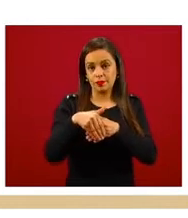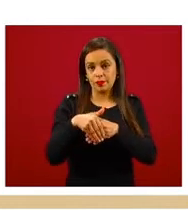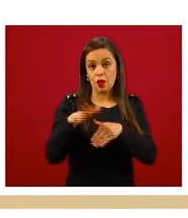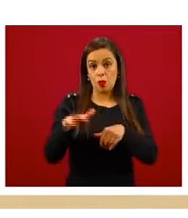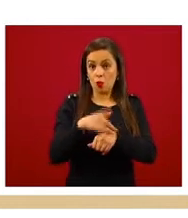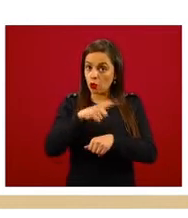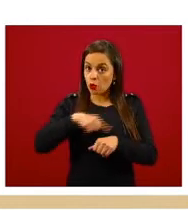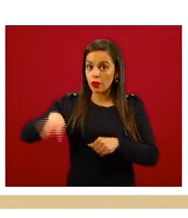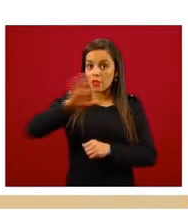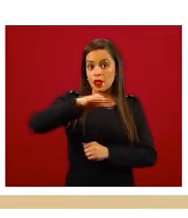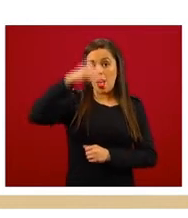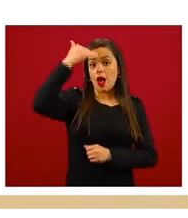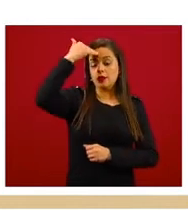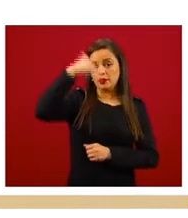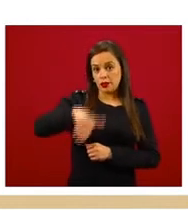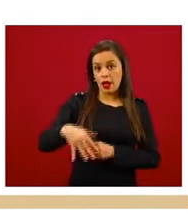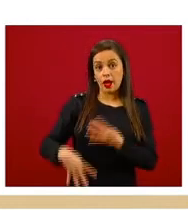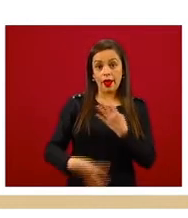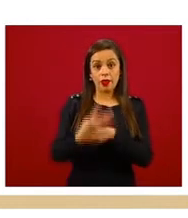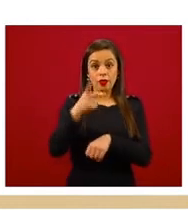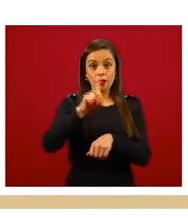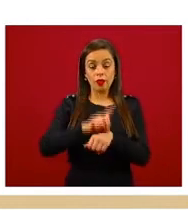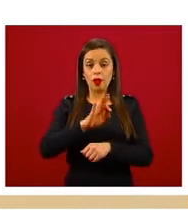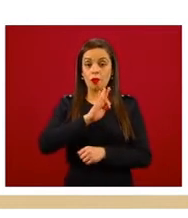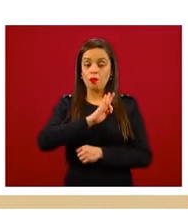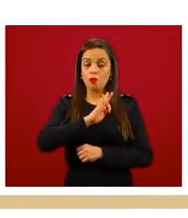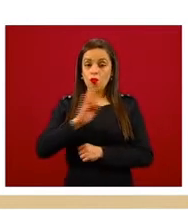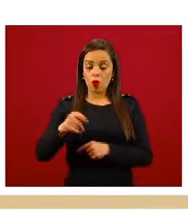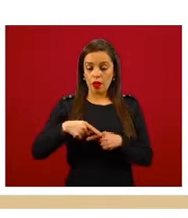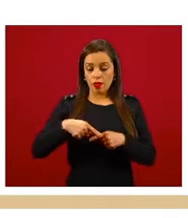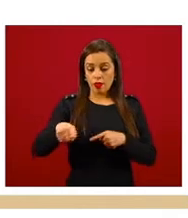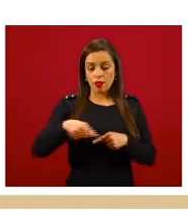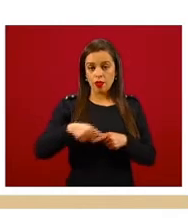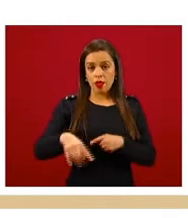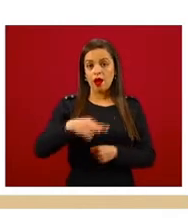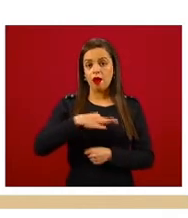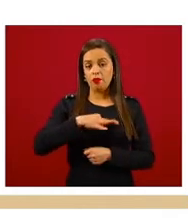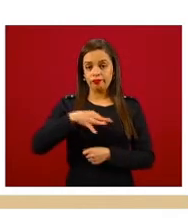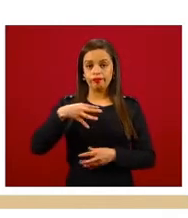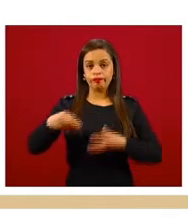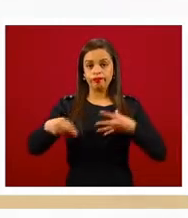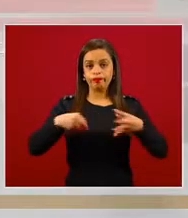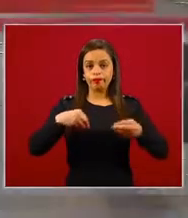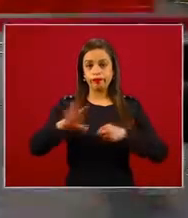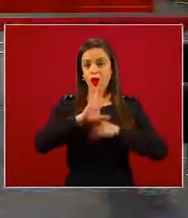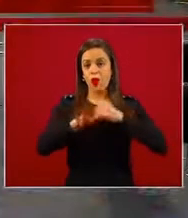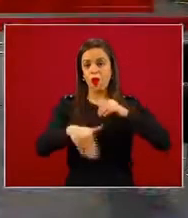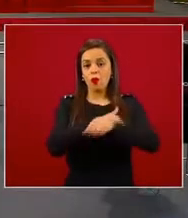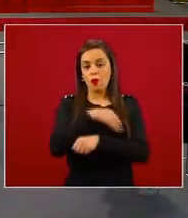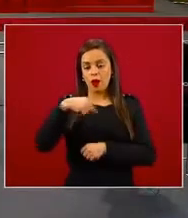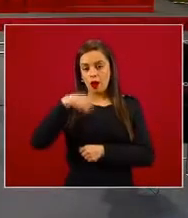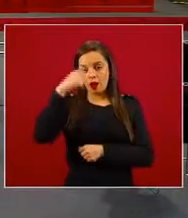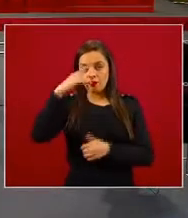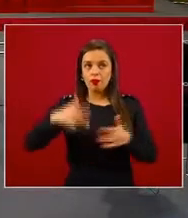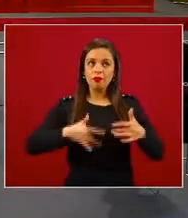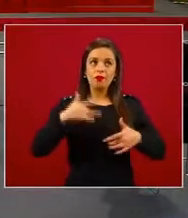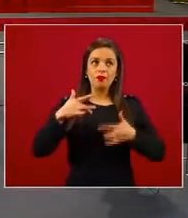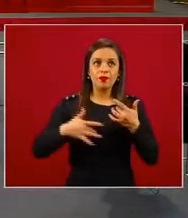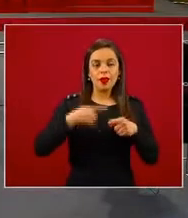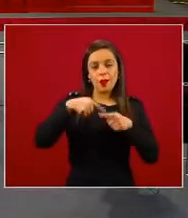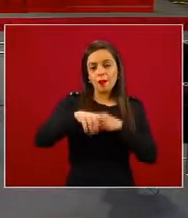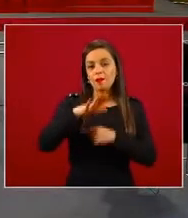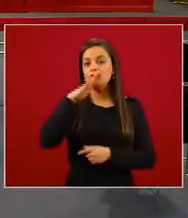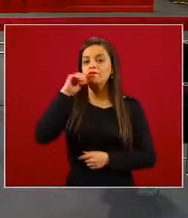the incubación near future. es We hasta de are aware 14 that the días, incubation entonces period can la take as long as consecuencia 14 days. de que Hence, algunos the consequence